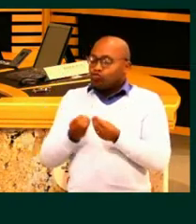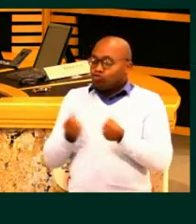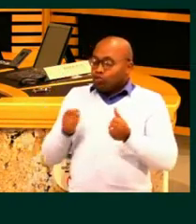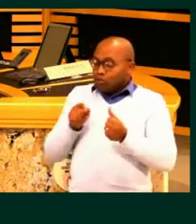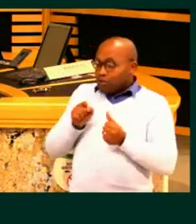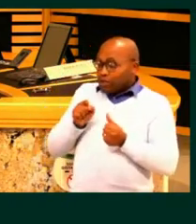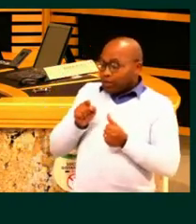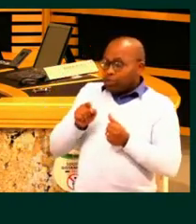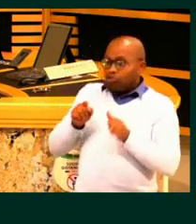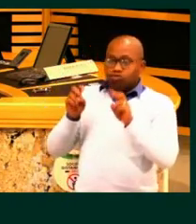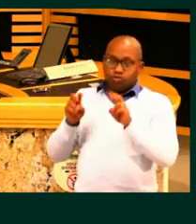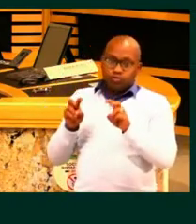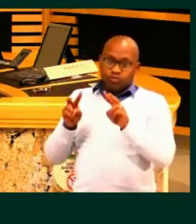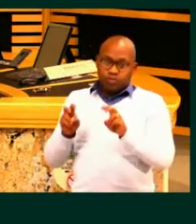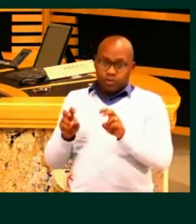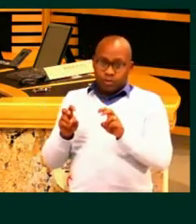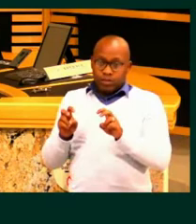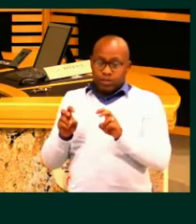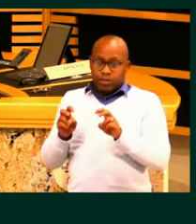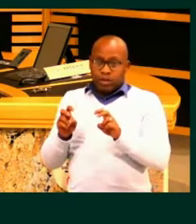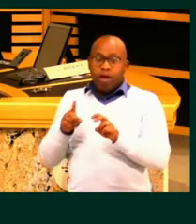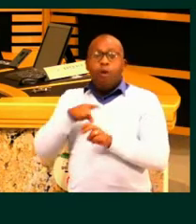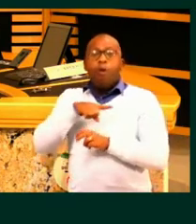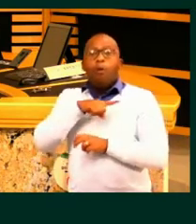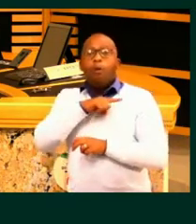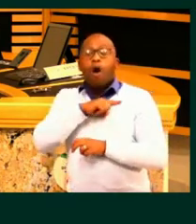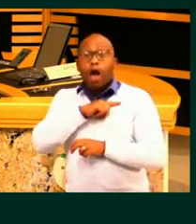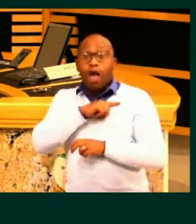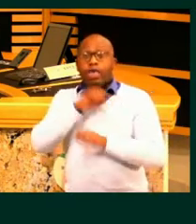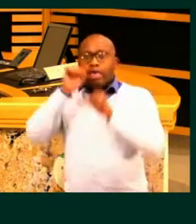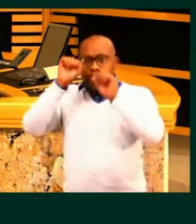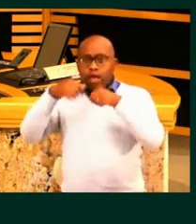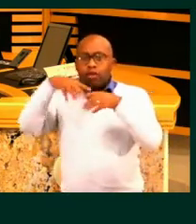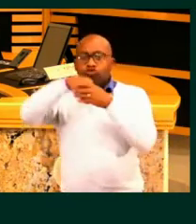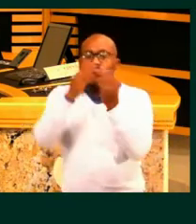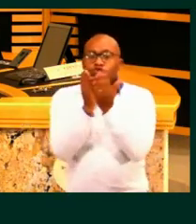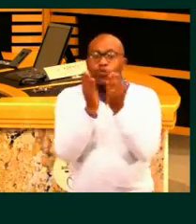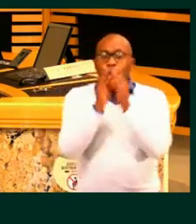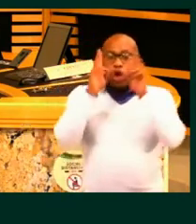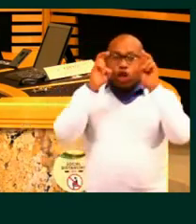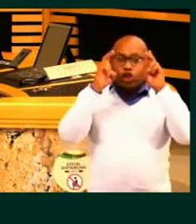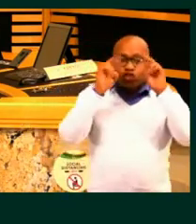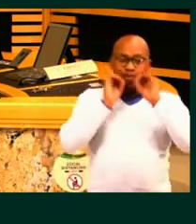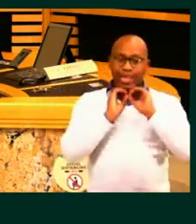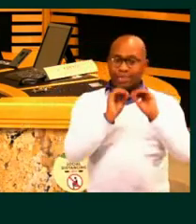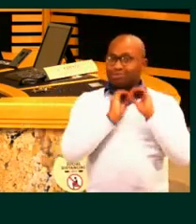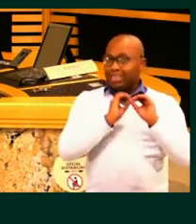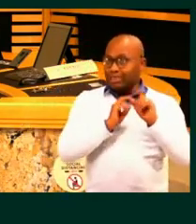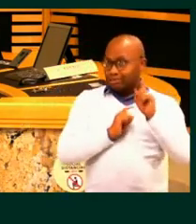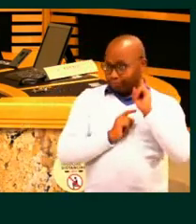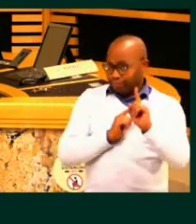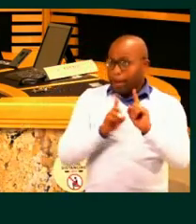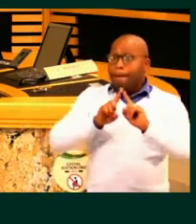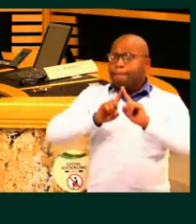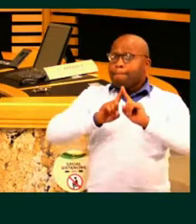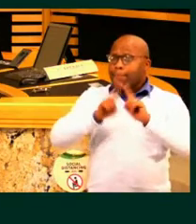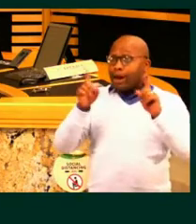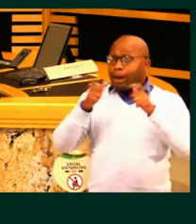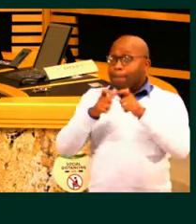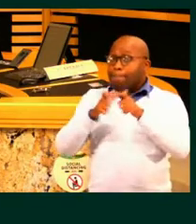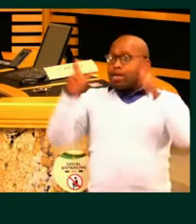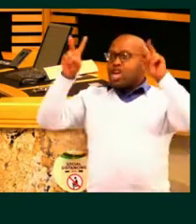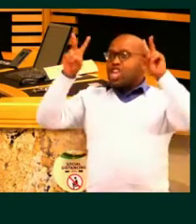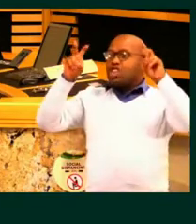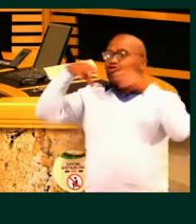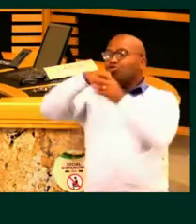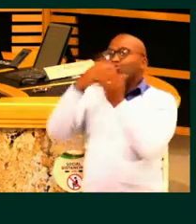academic progression of Learners the elephant in the room now is this is this is this matter in education